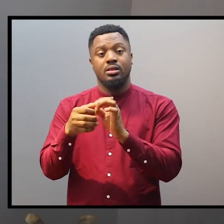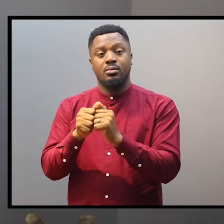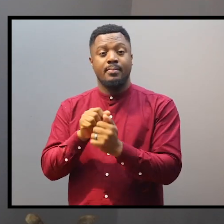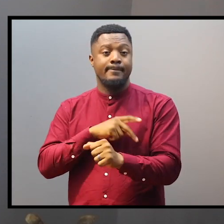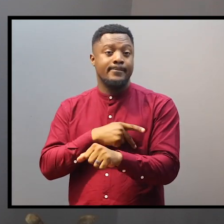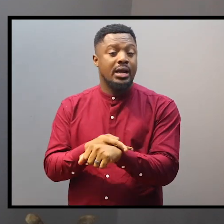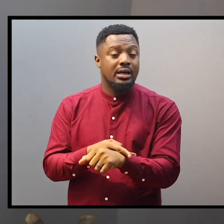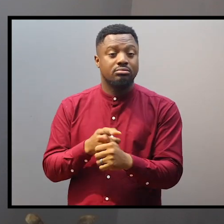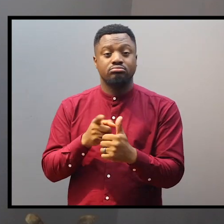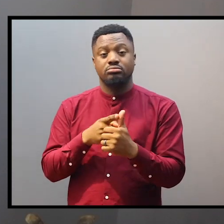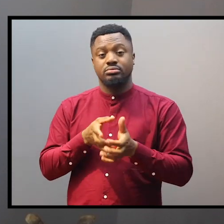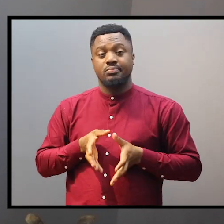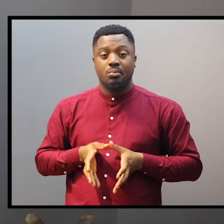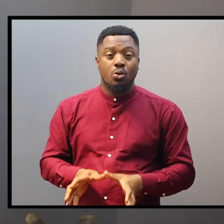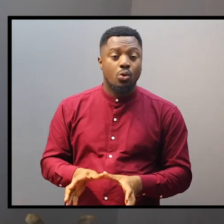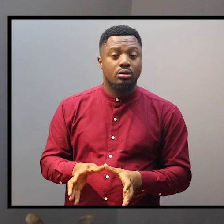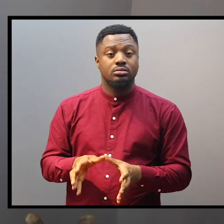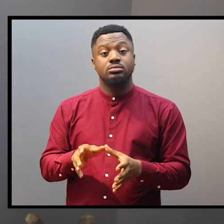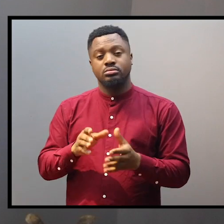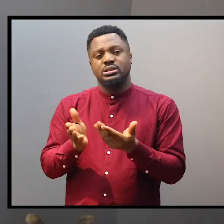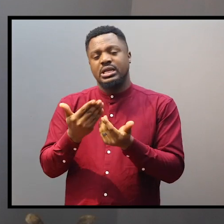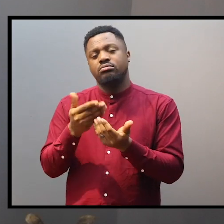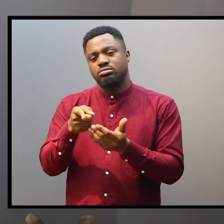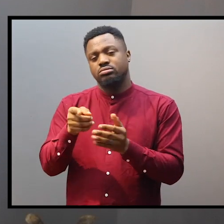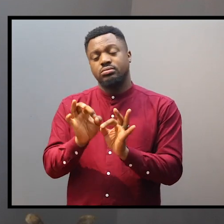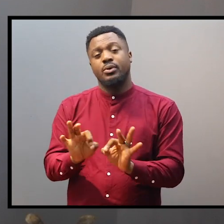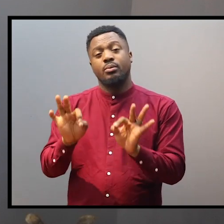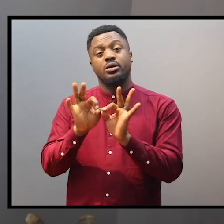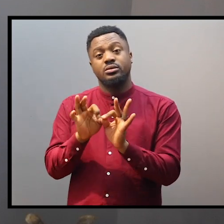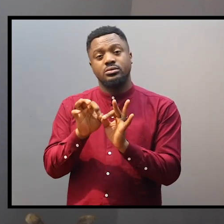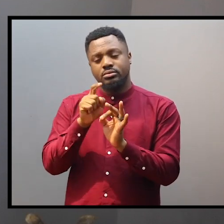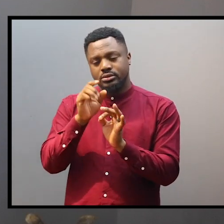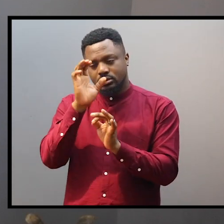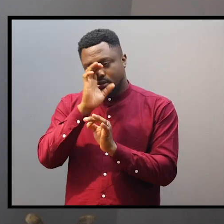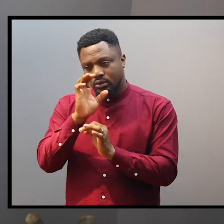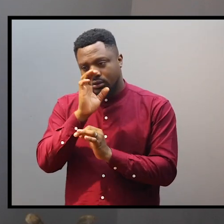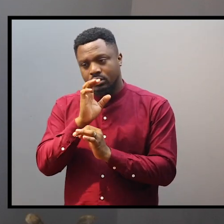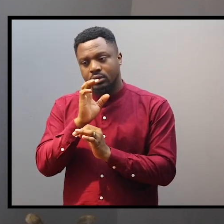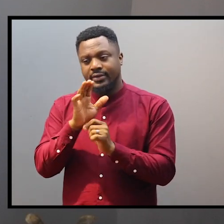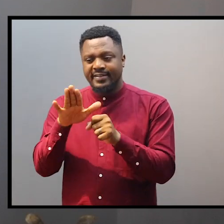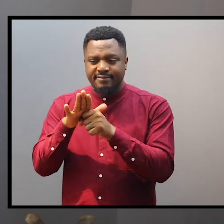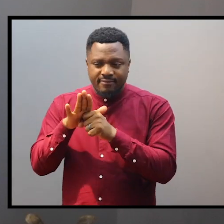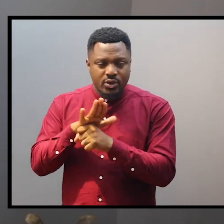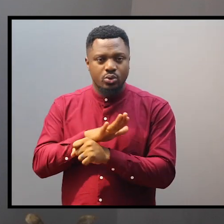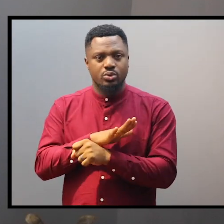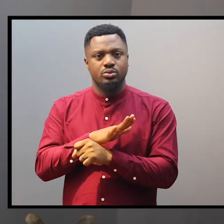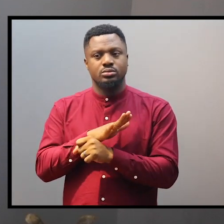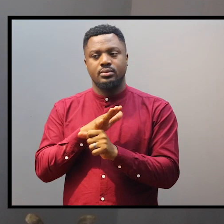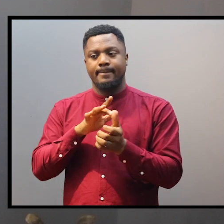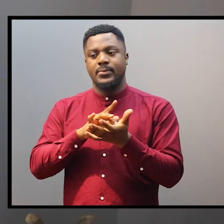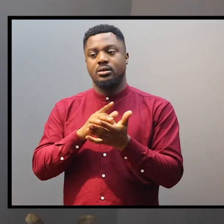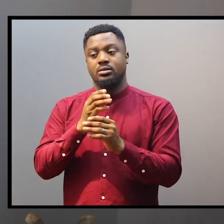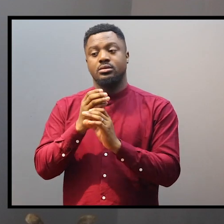ones associated with pregnancy and delivery. So it's very, very important to seek